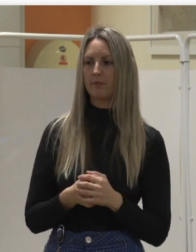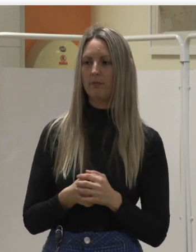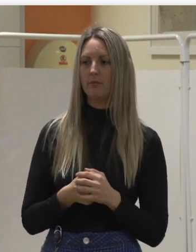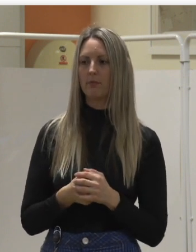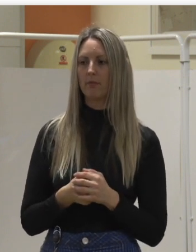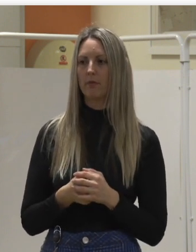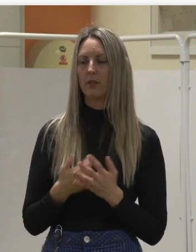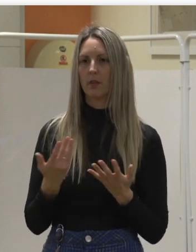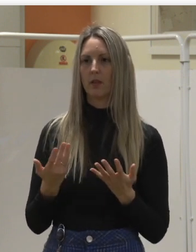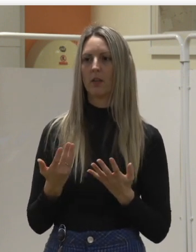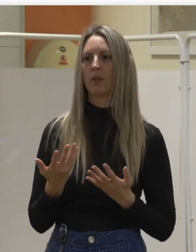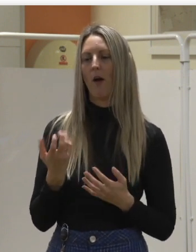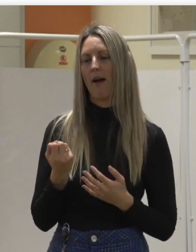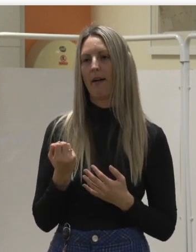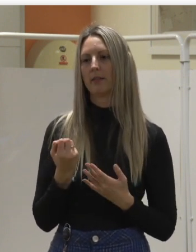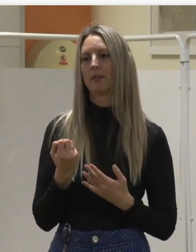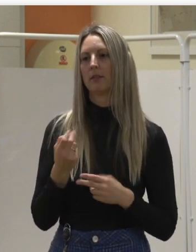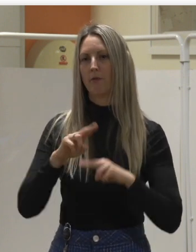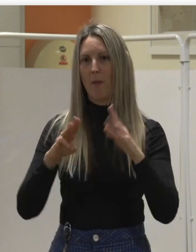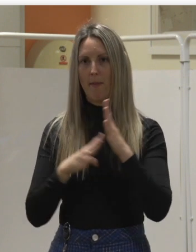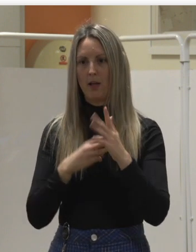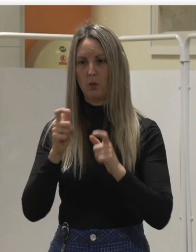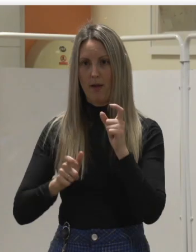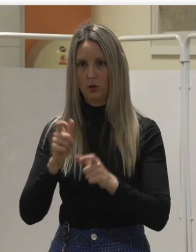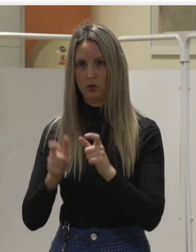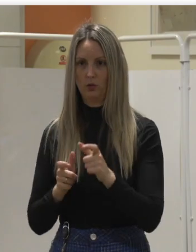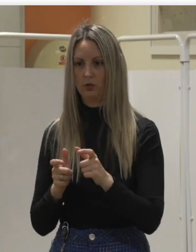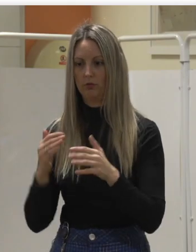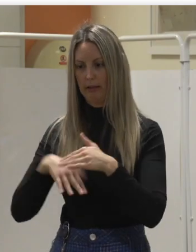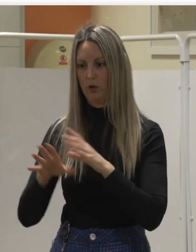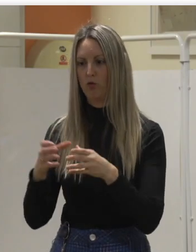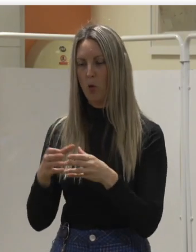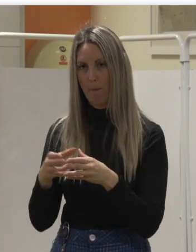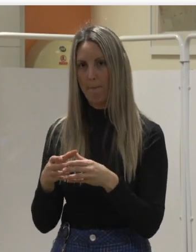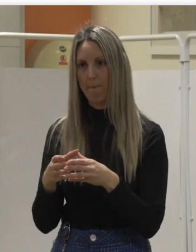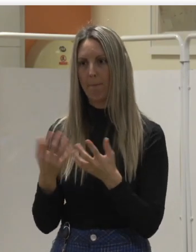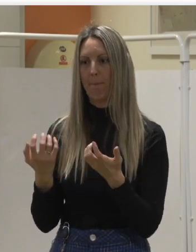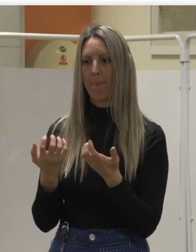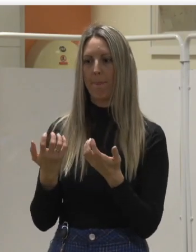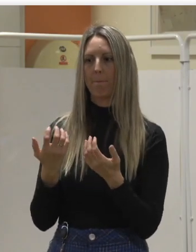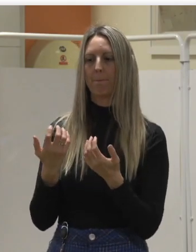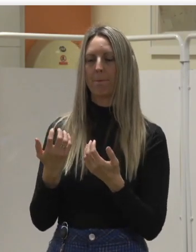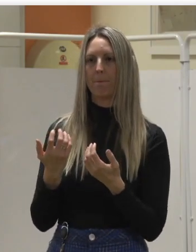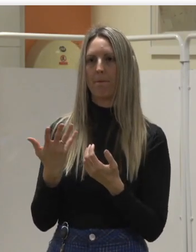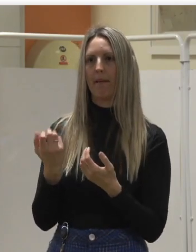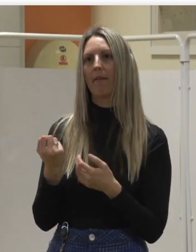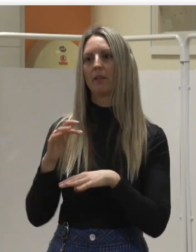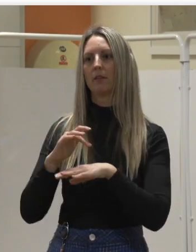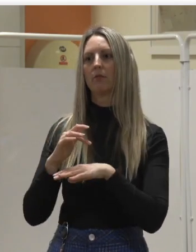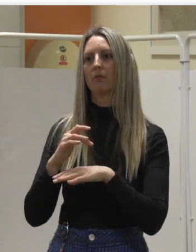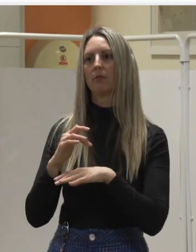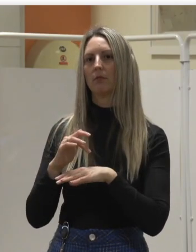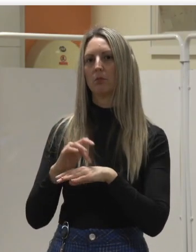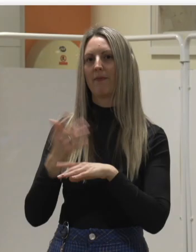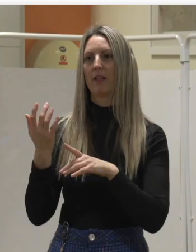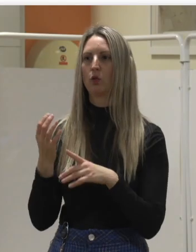felt that they fairly confidently that it is a fibromyalgia condition, they would then let these patients seen